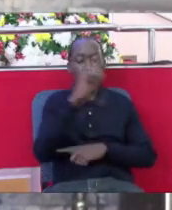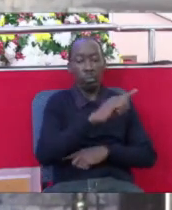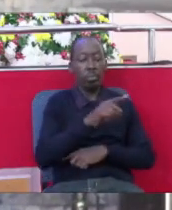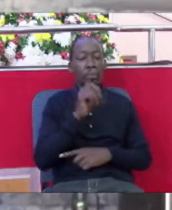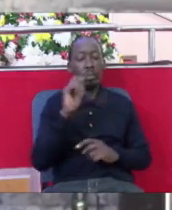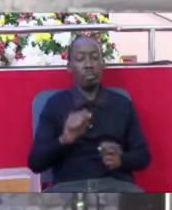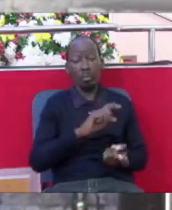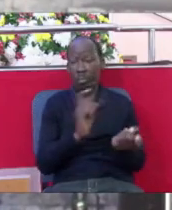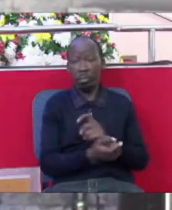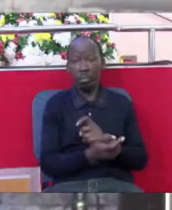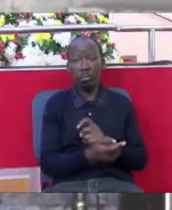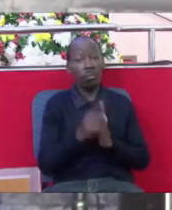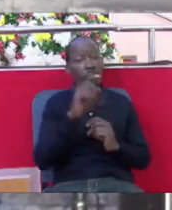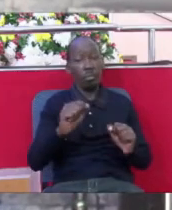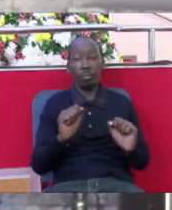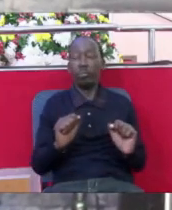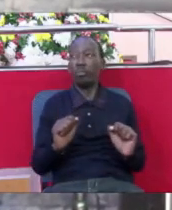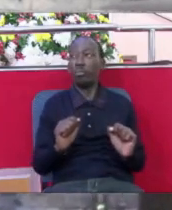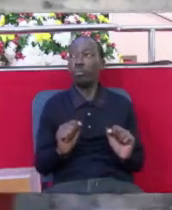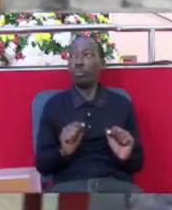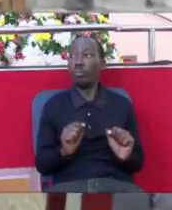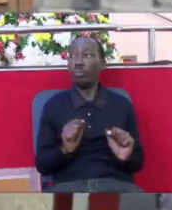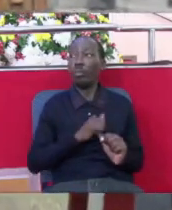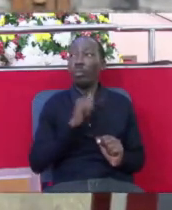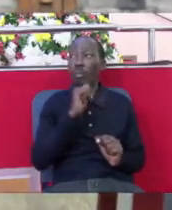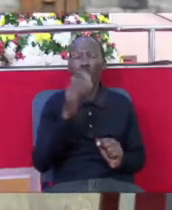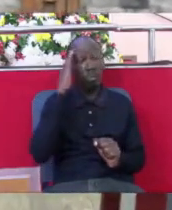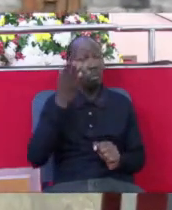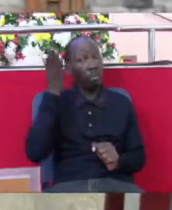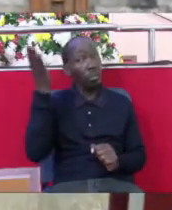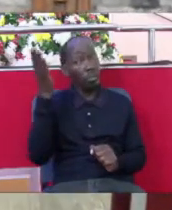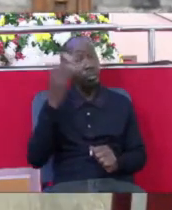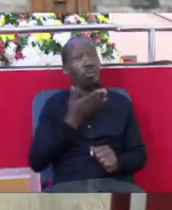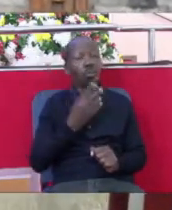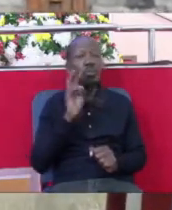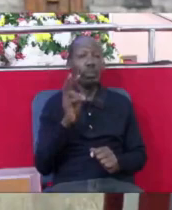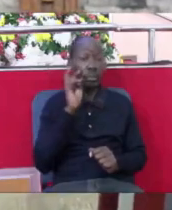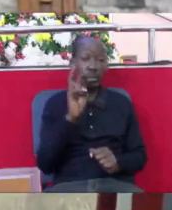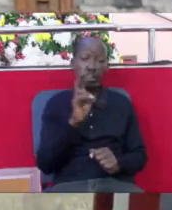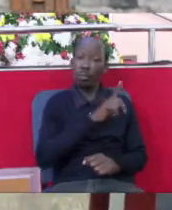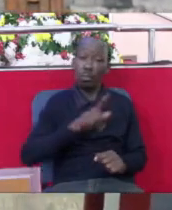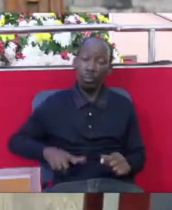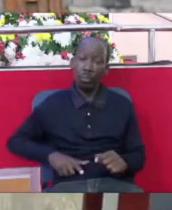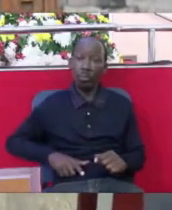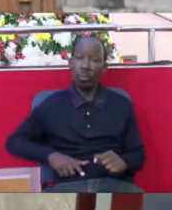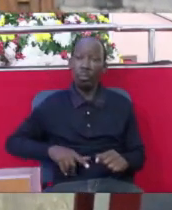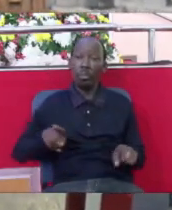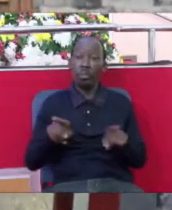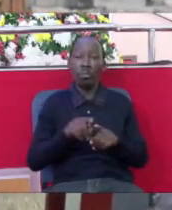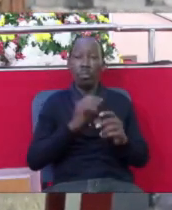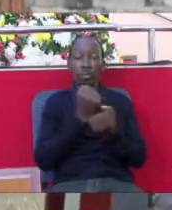a turn around. Siku ya leo maisha yako pia inaweza badilishwa. I don't know if you are there and you'd like to receive Jesus as Lord and Savior of your life. Kama uko pale